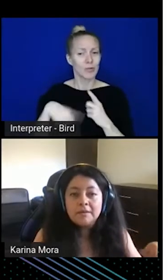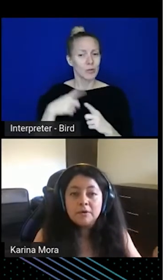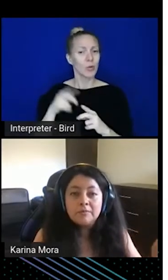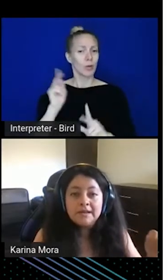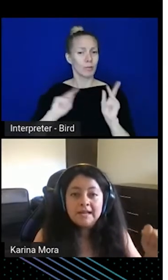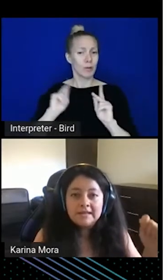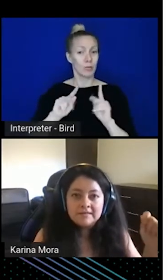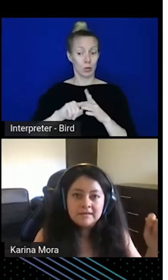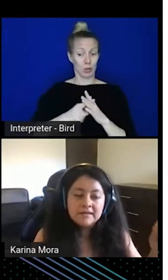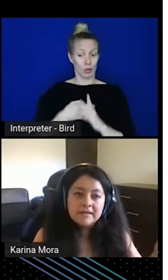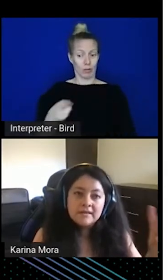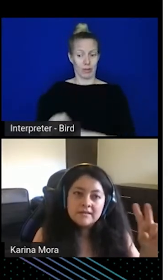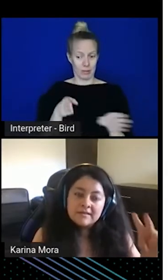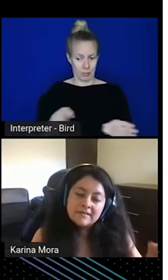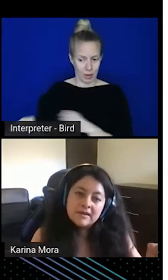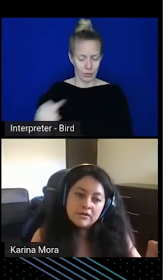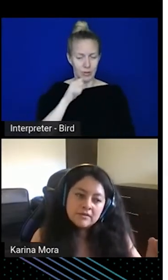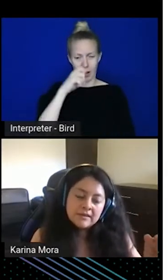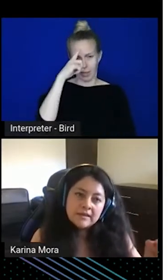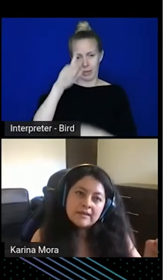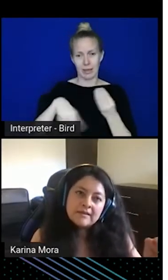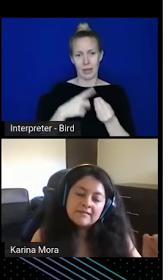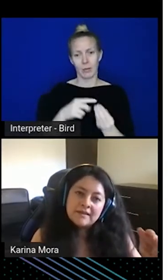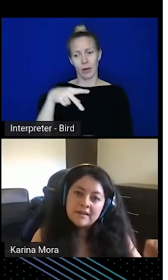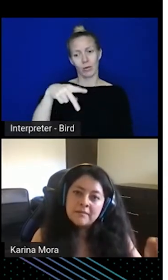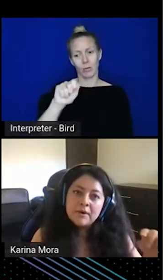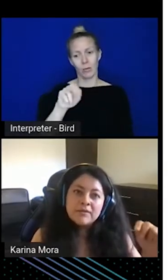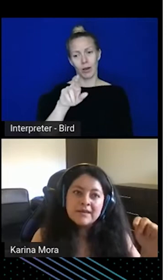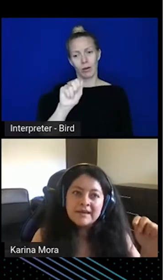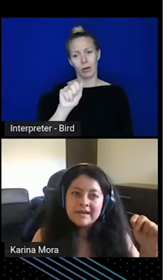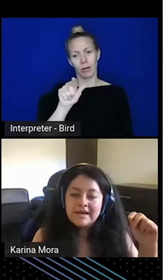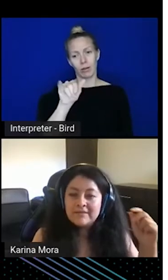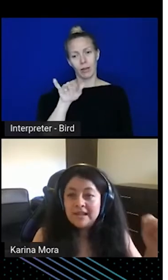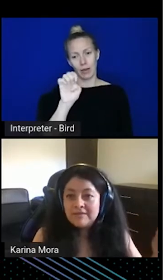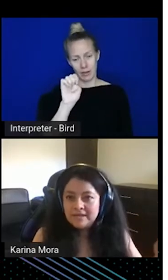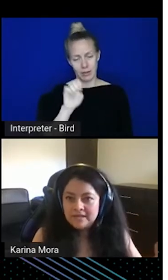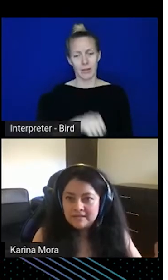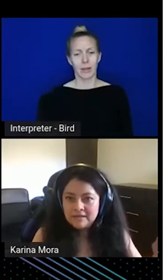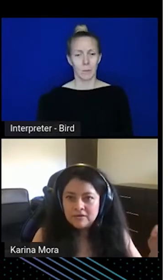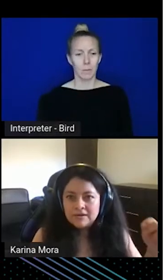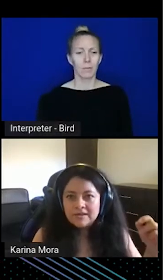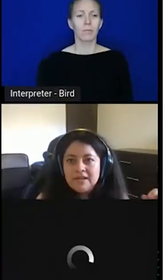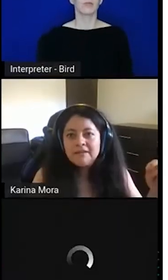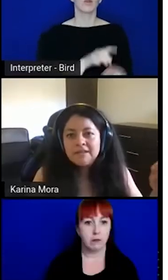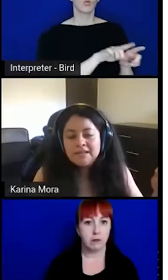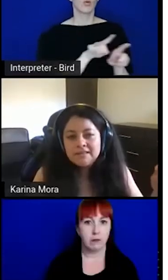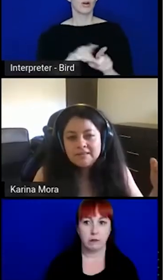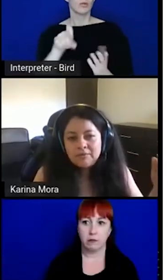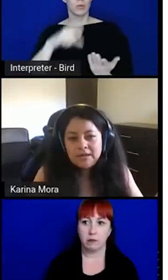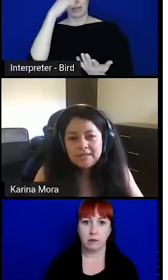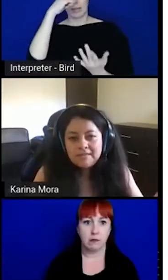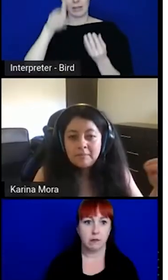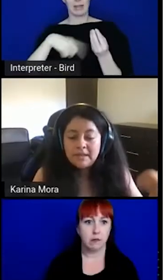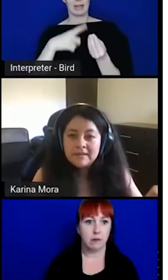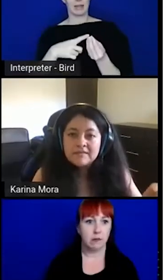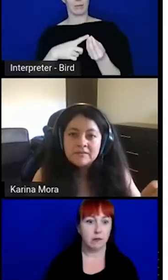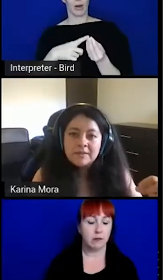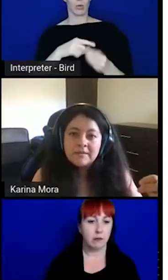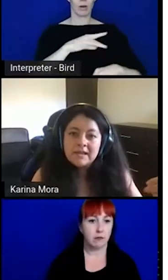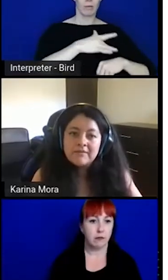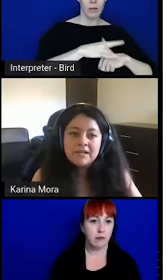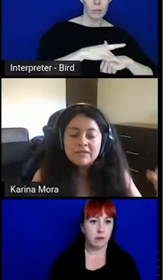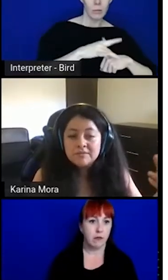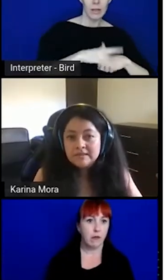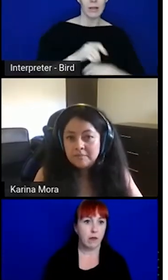not thinking about parallelizing. The second thing is thinking about availability, or the availability, the way it depends